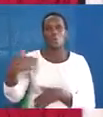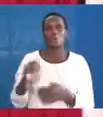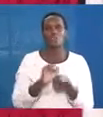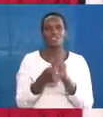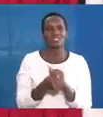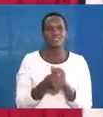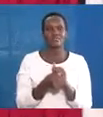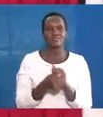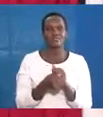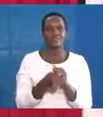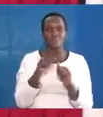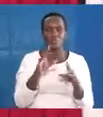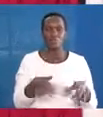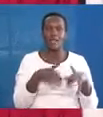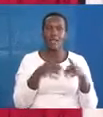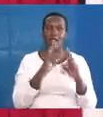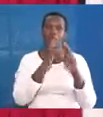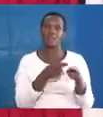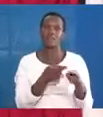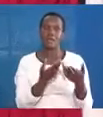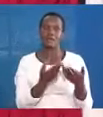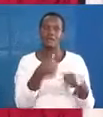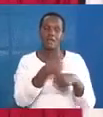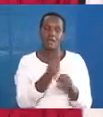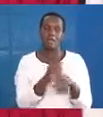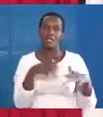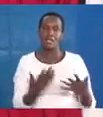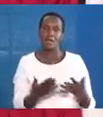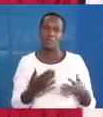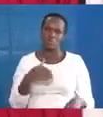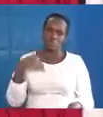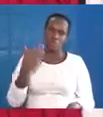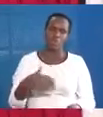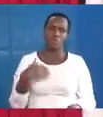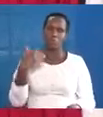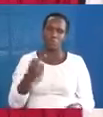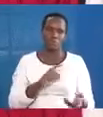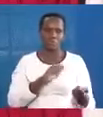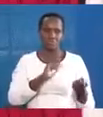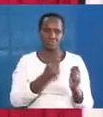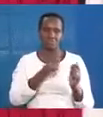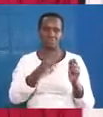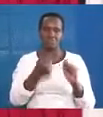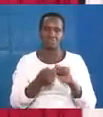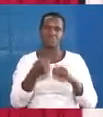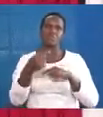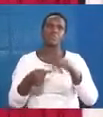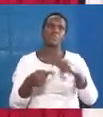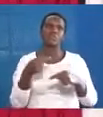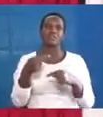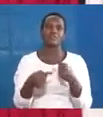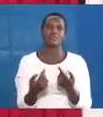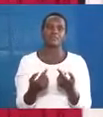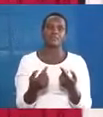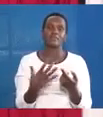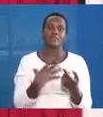product made constantly and purposefully. And indeed,